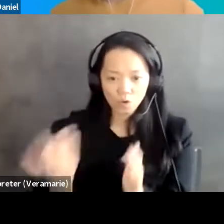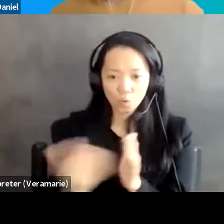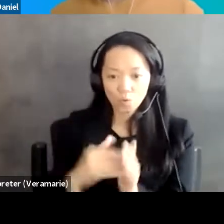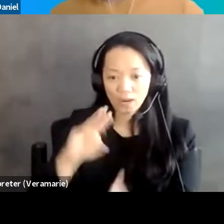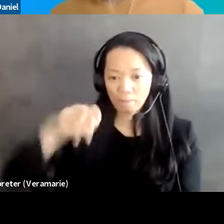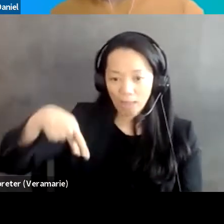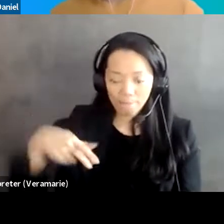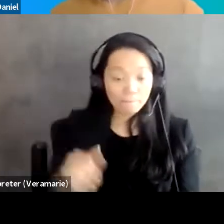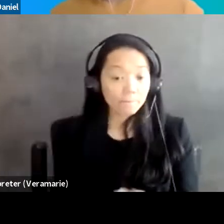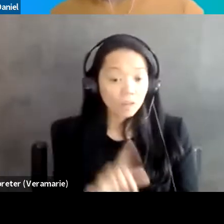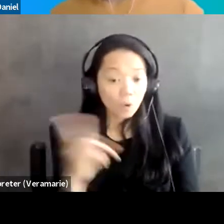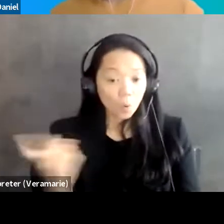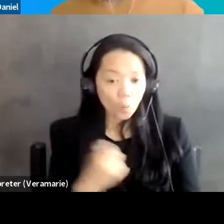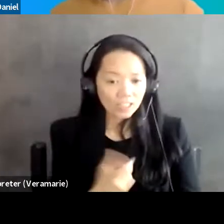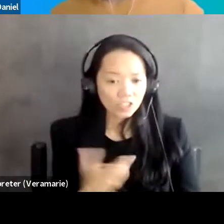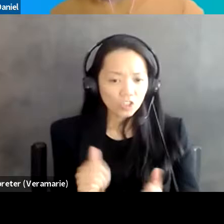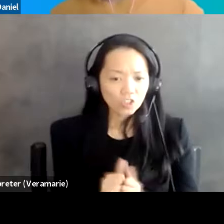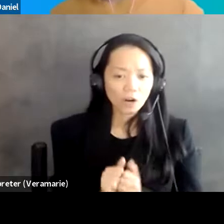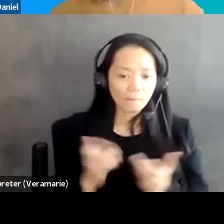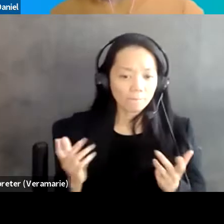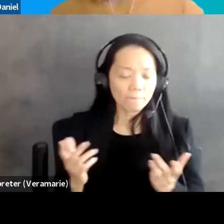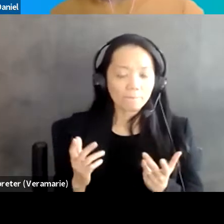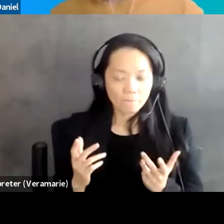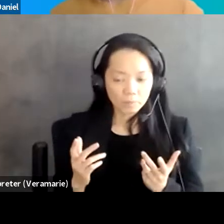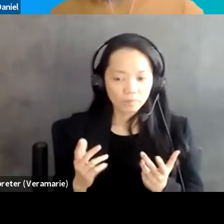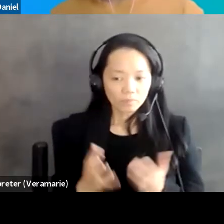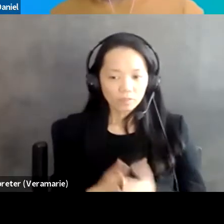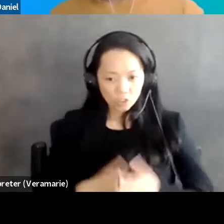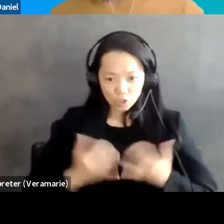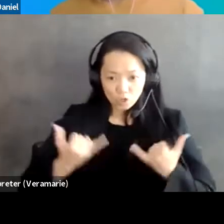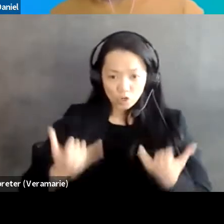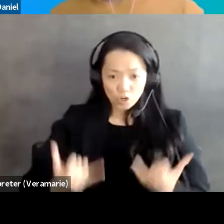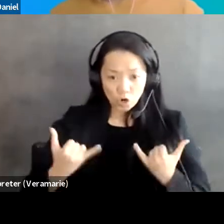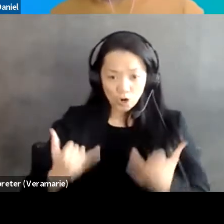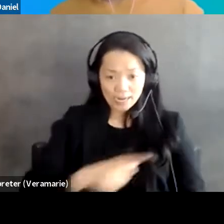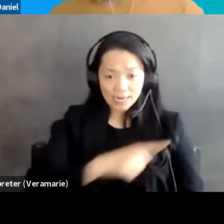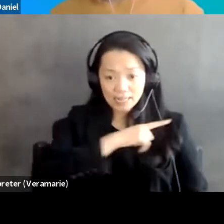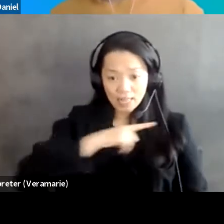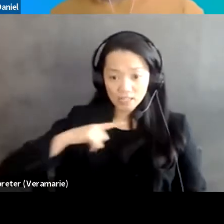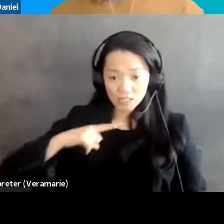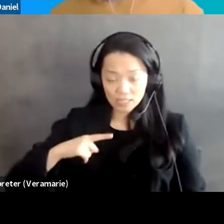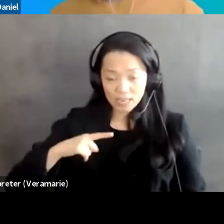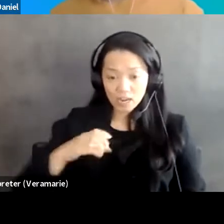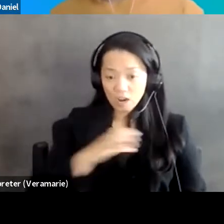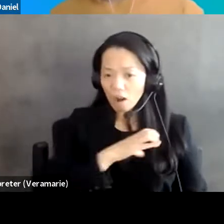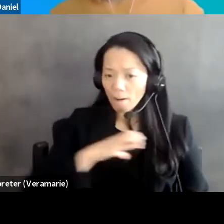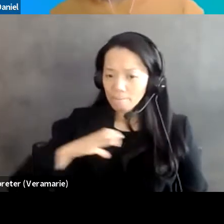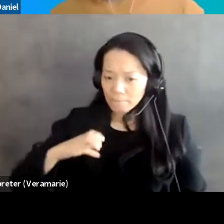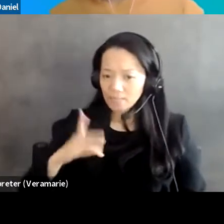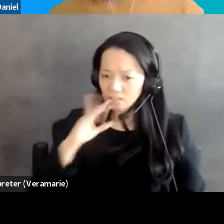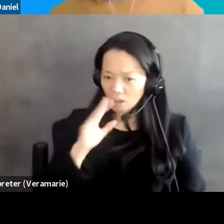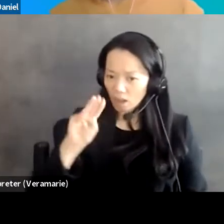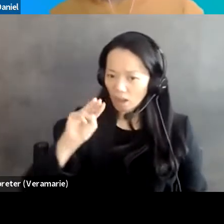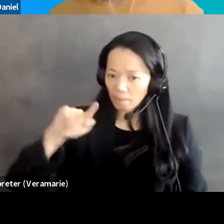A question here is, what does the current legislative commission that does